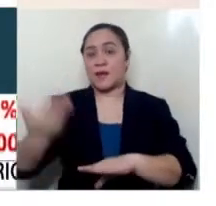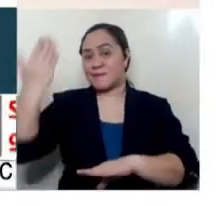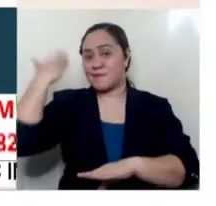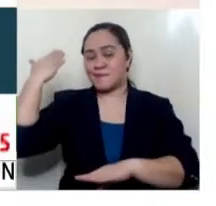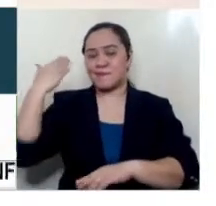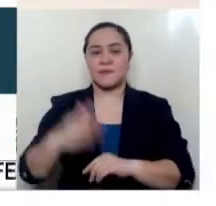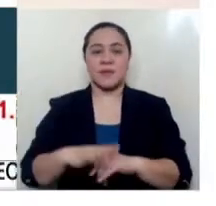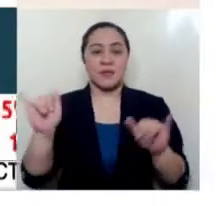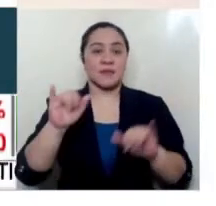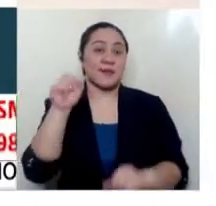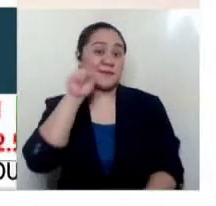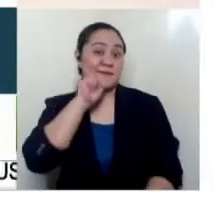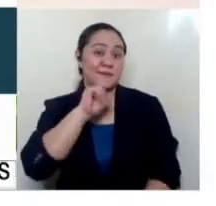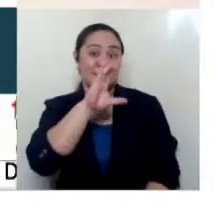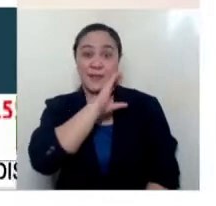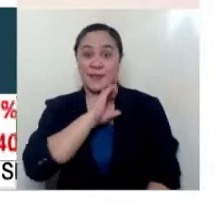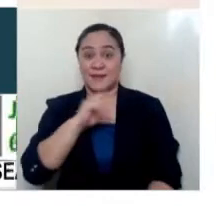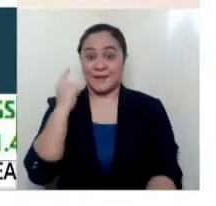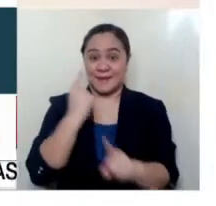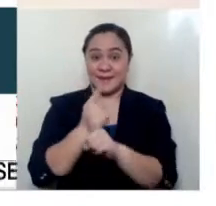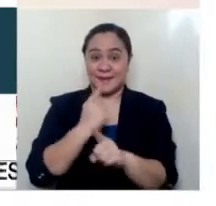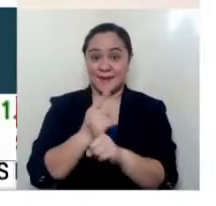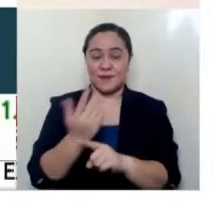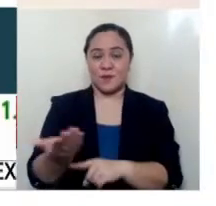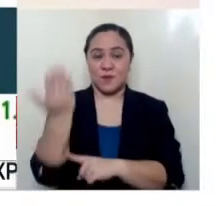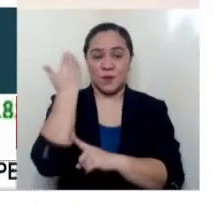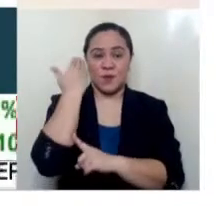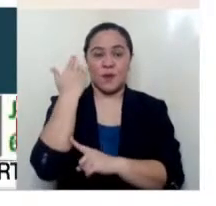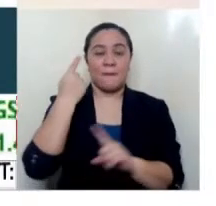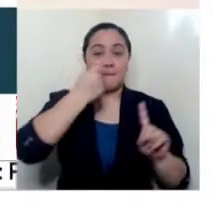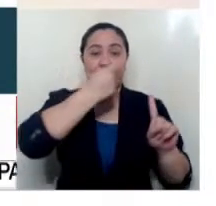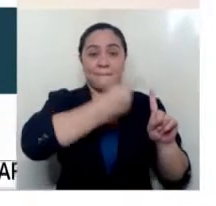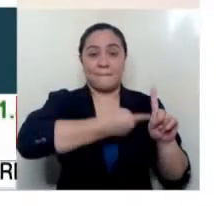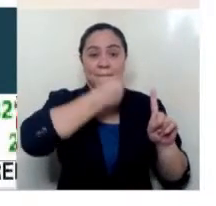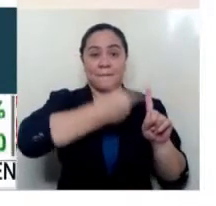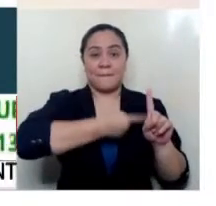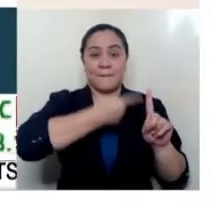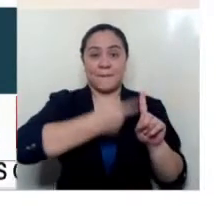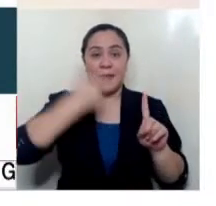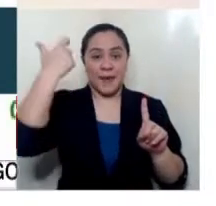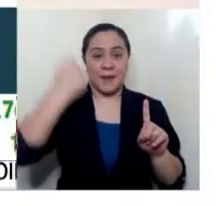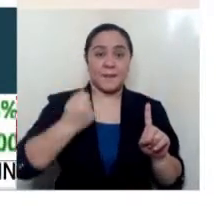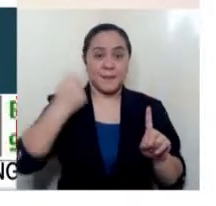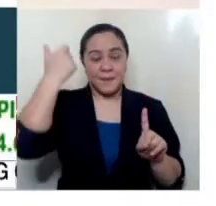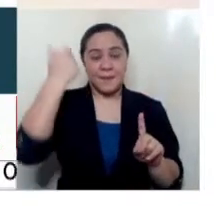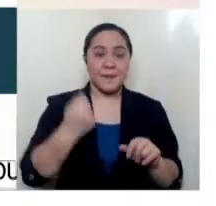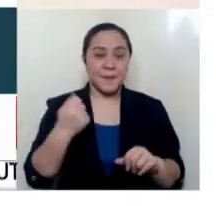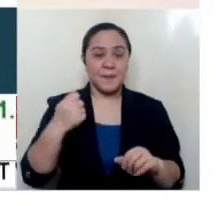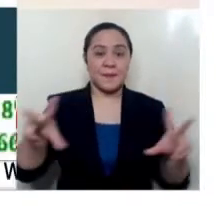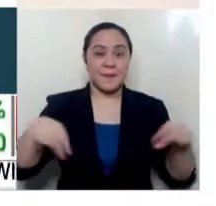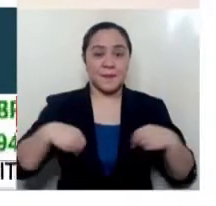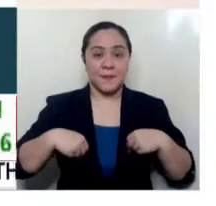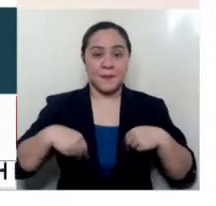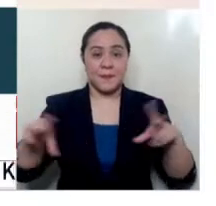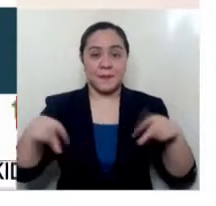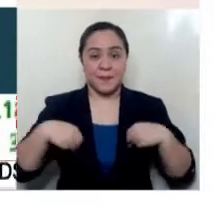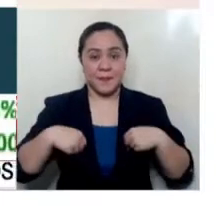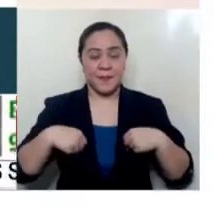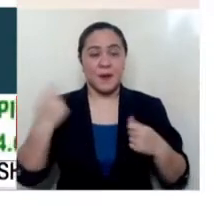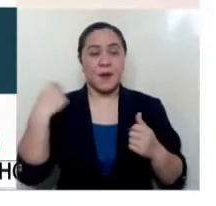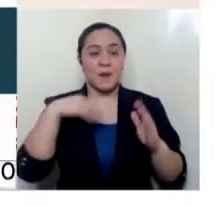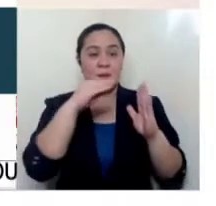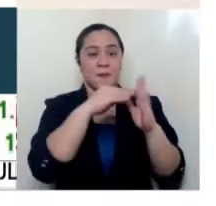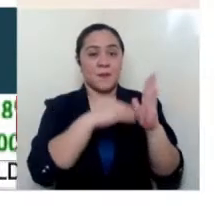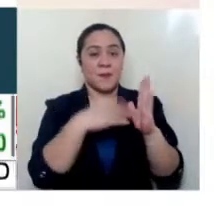the senior citizens, the monthly stipend that the seniors will receive will actually be put on